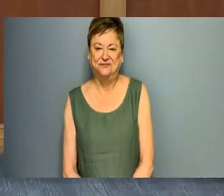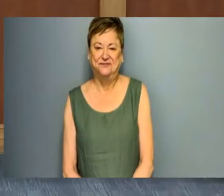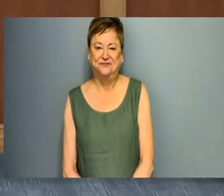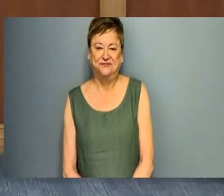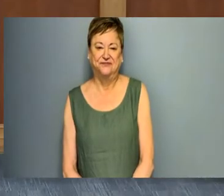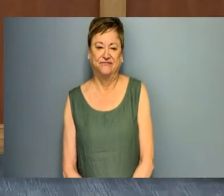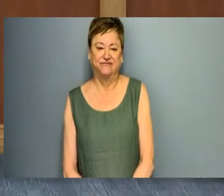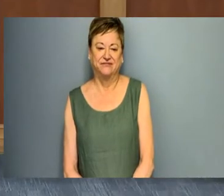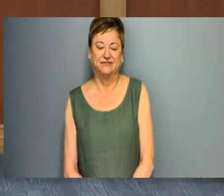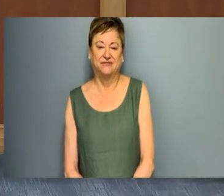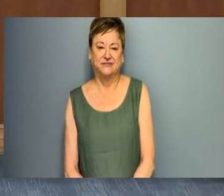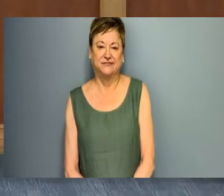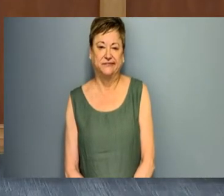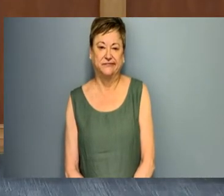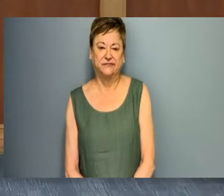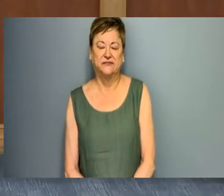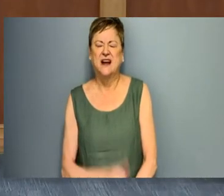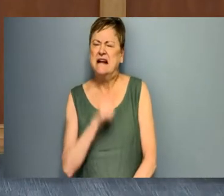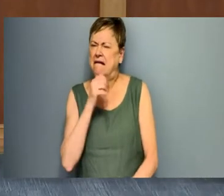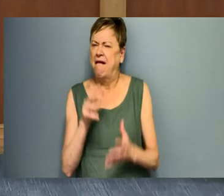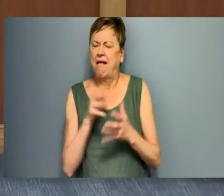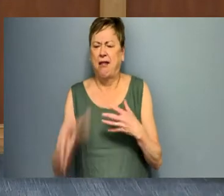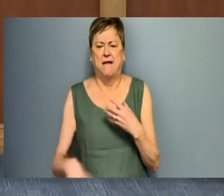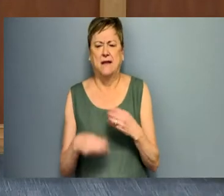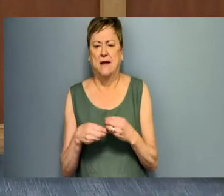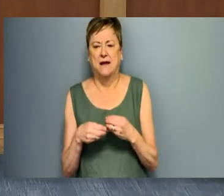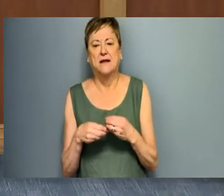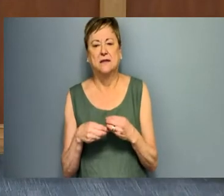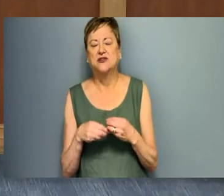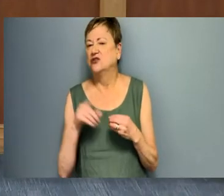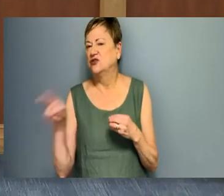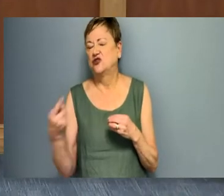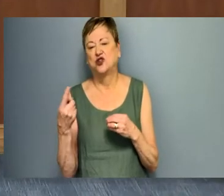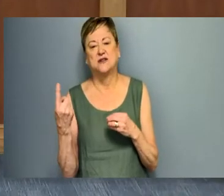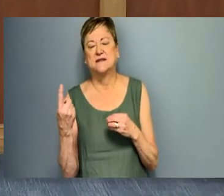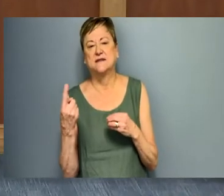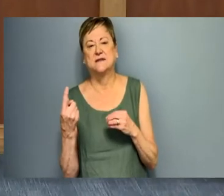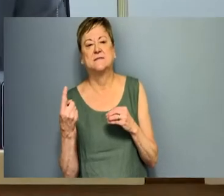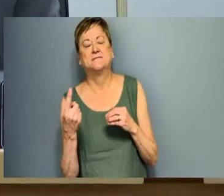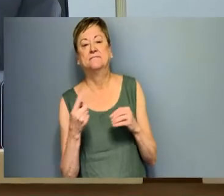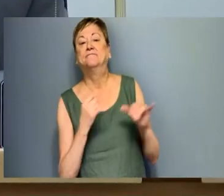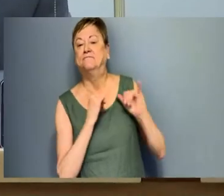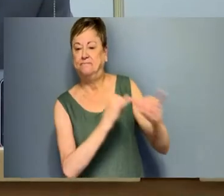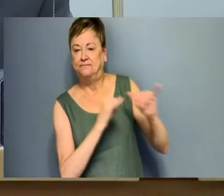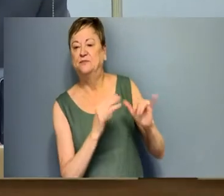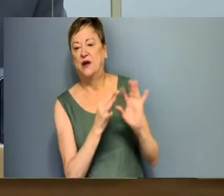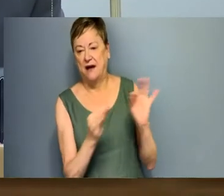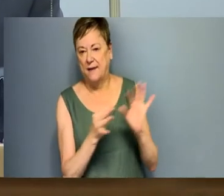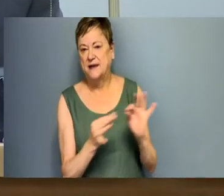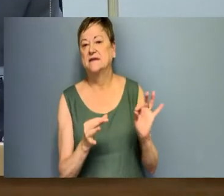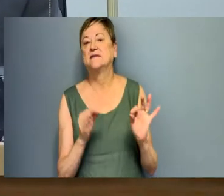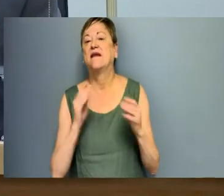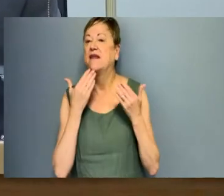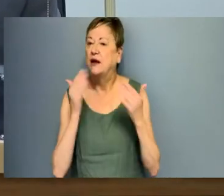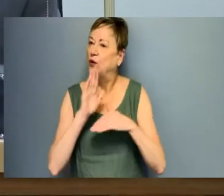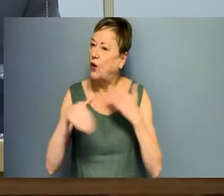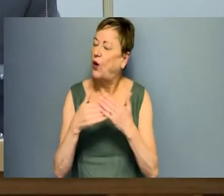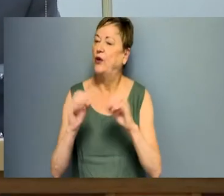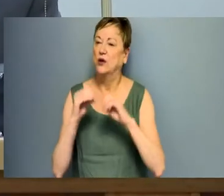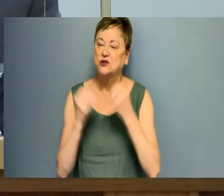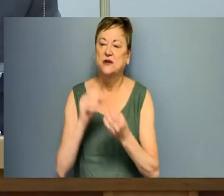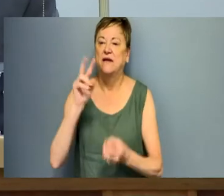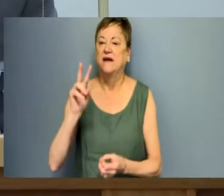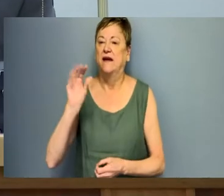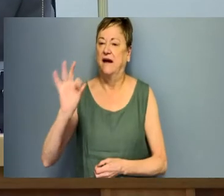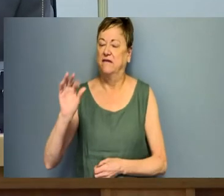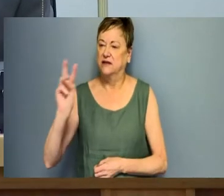Okay. Not a whole lot to add. Just echo Commissioner DiGirolamo's comments, thanking all of the organizations, VFWs, American